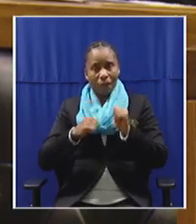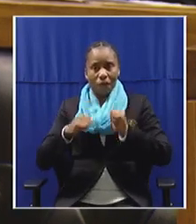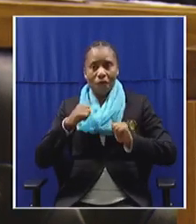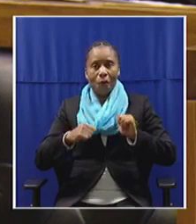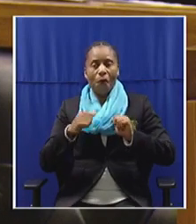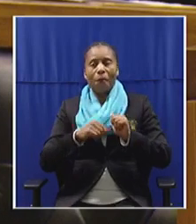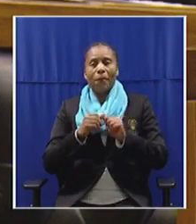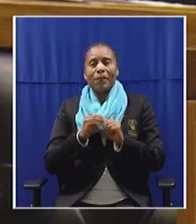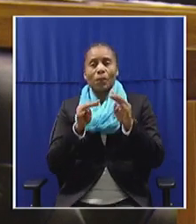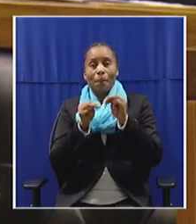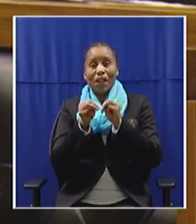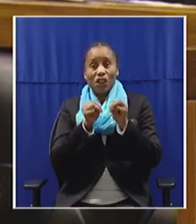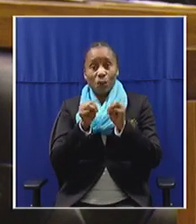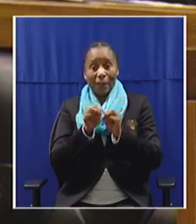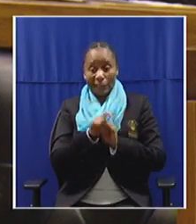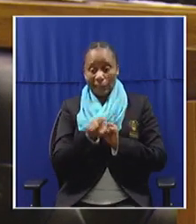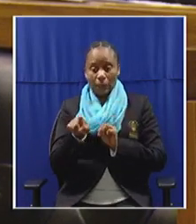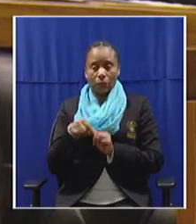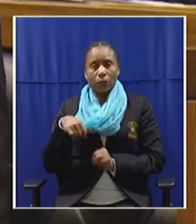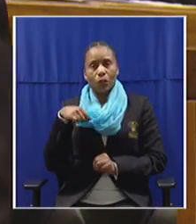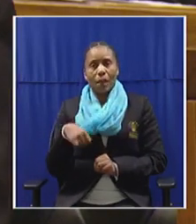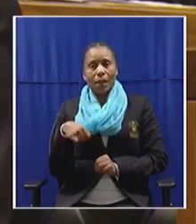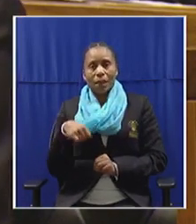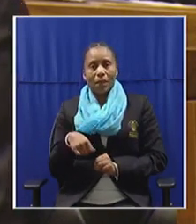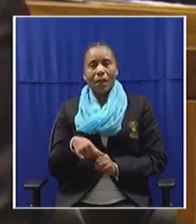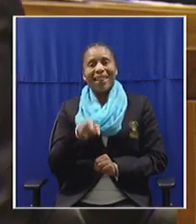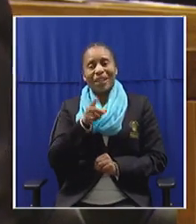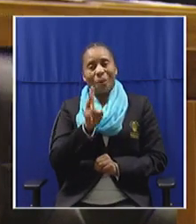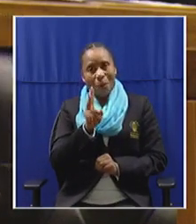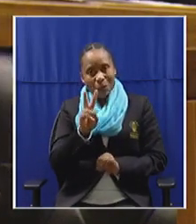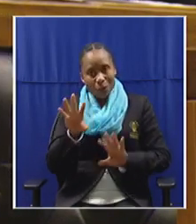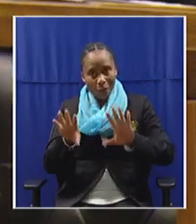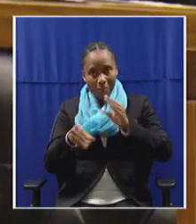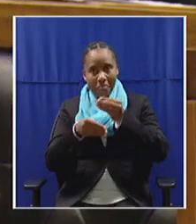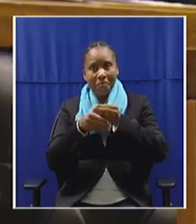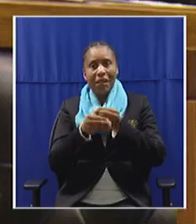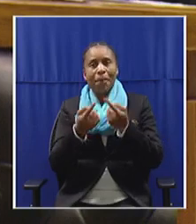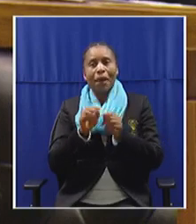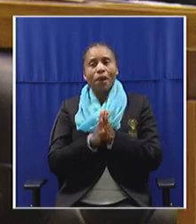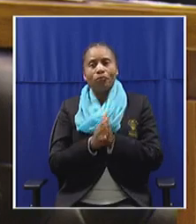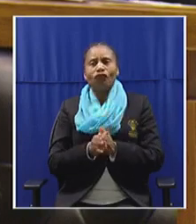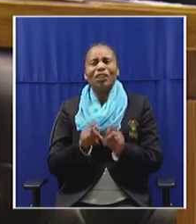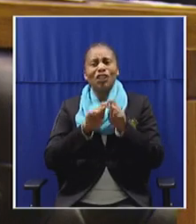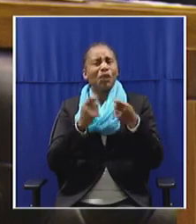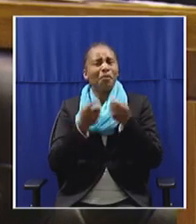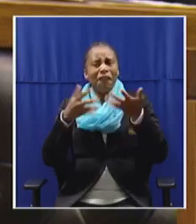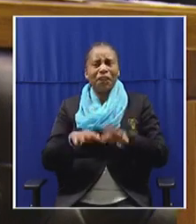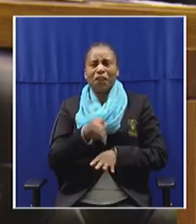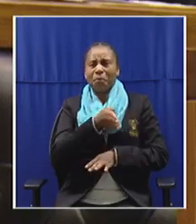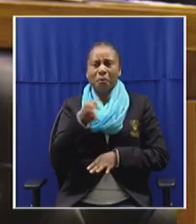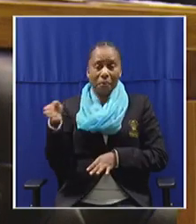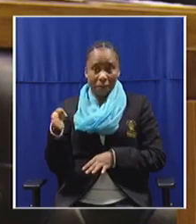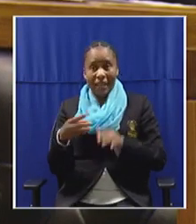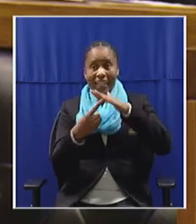those municipalities. These are also complemented by the already deployed teams, district technical